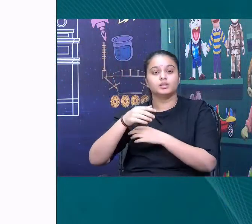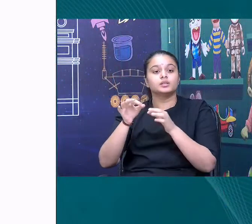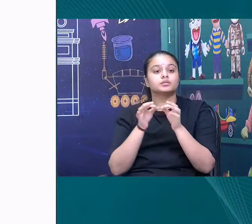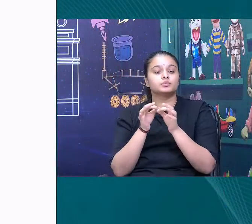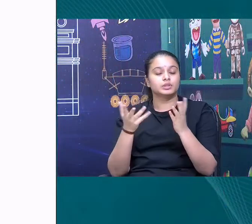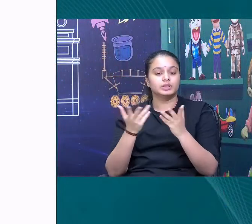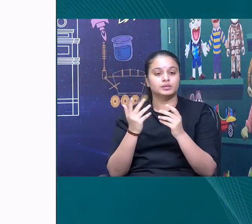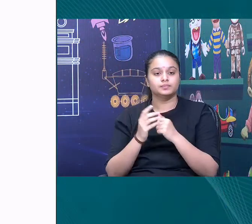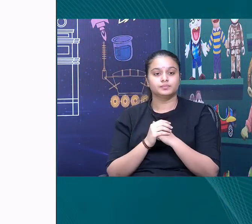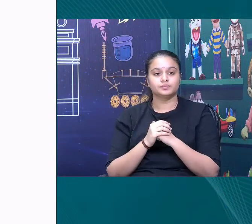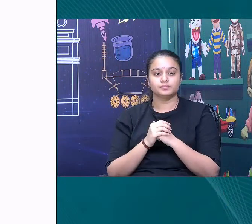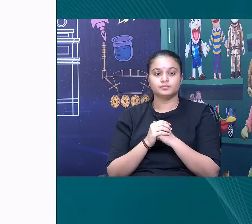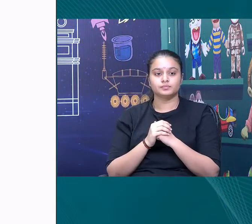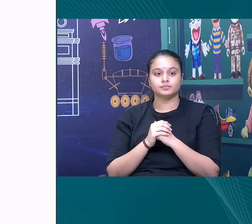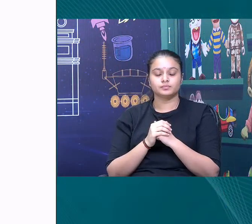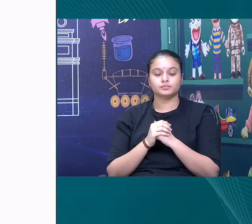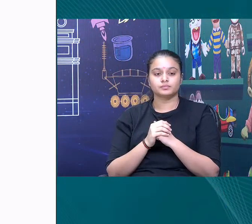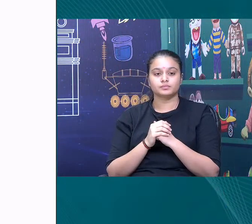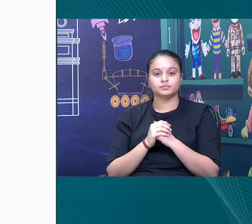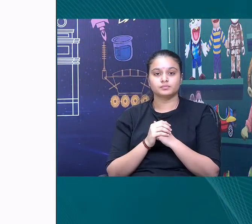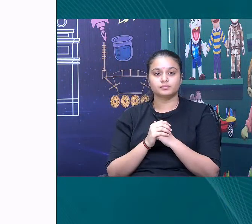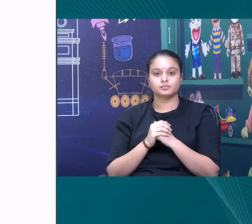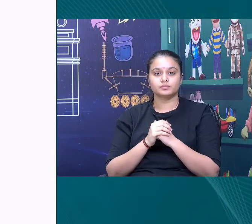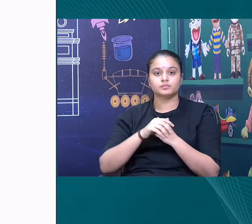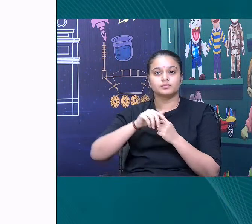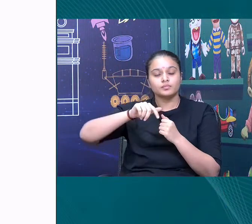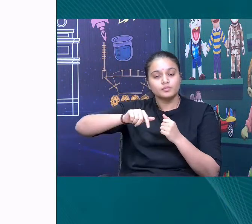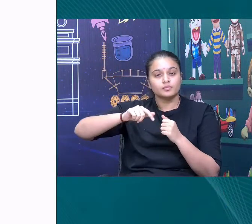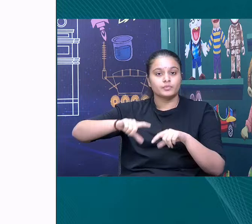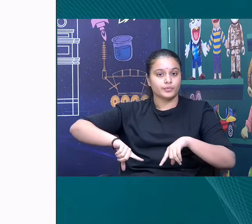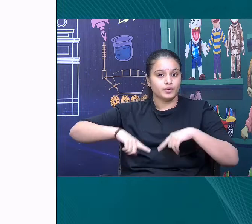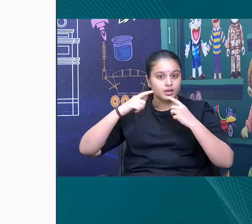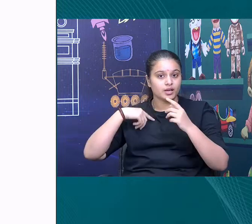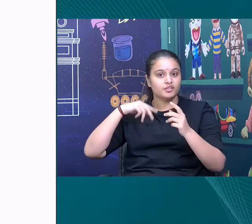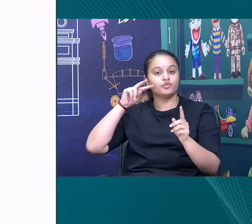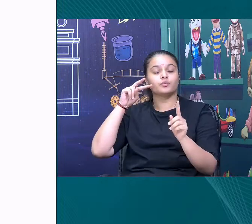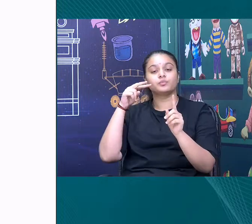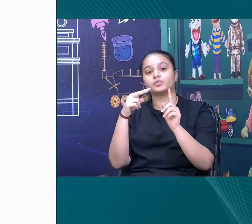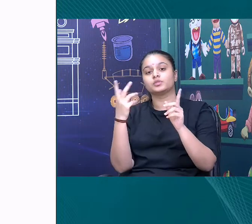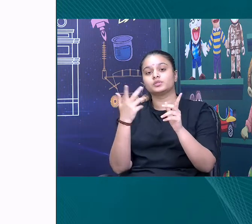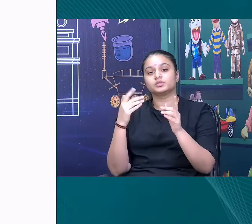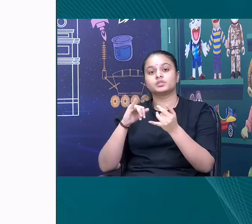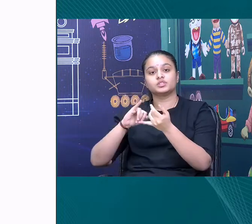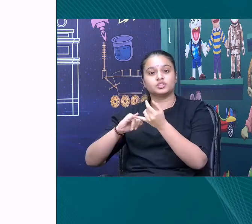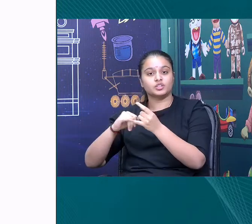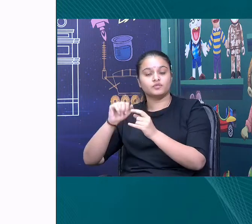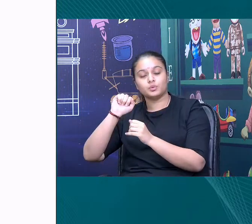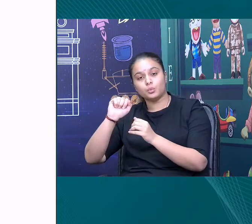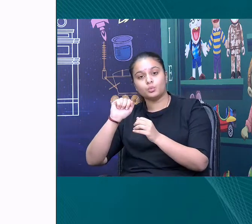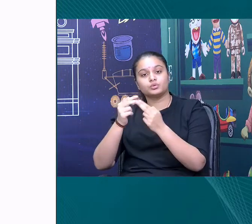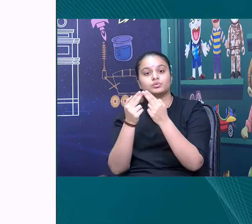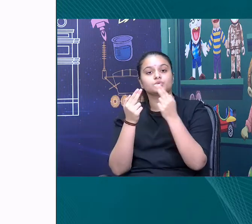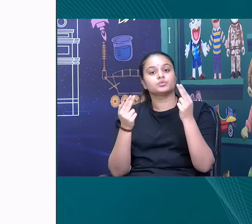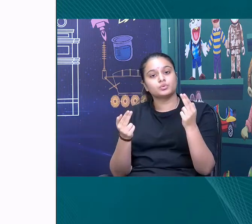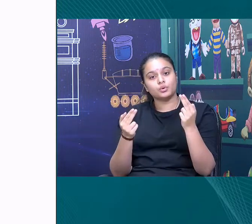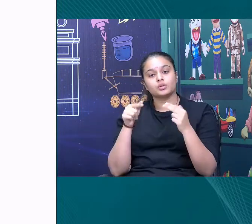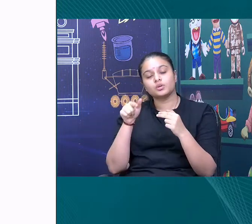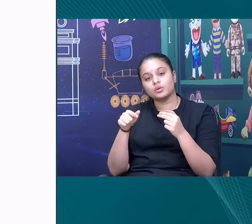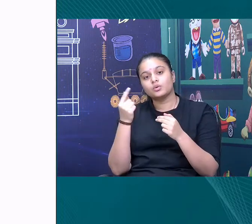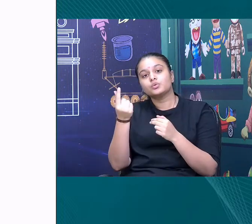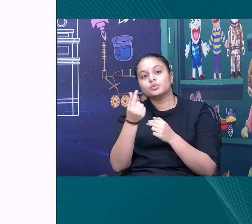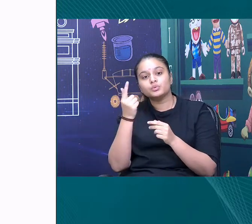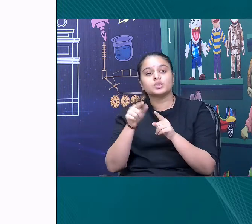explain this whole perspective on life through Stephen Hawking's story, or using Stephen Hawking